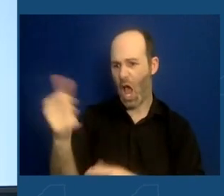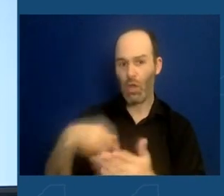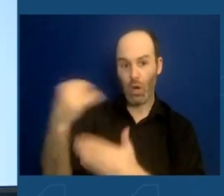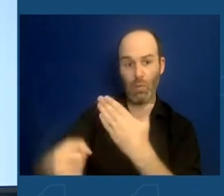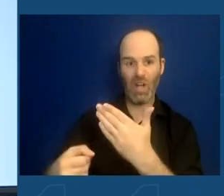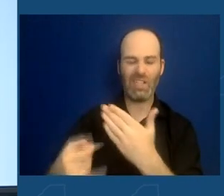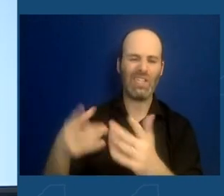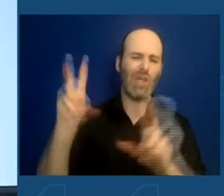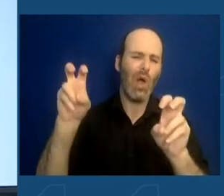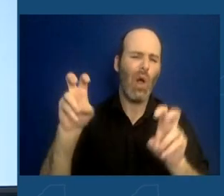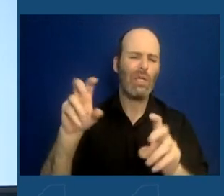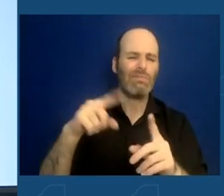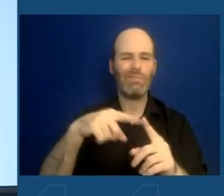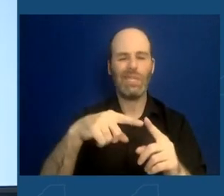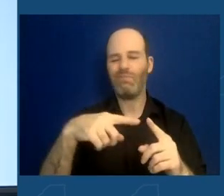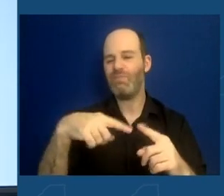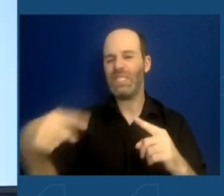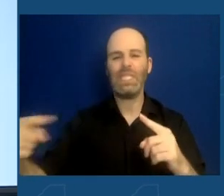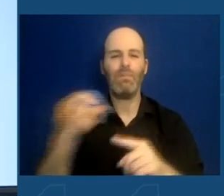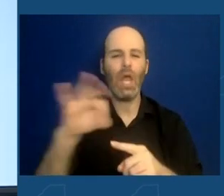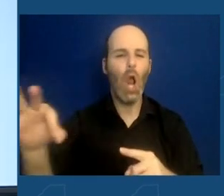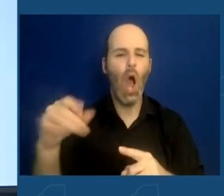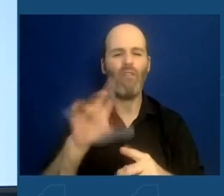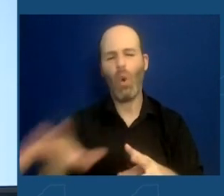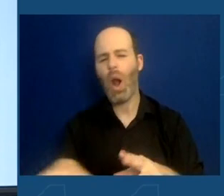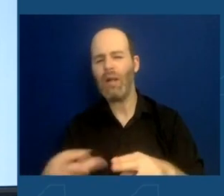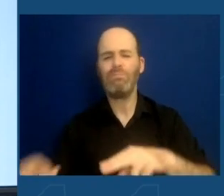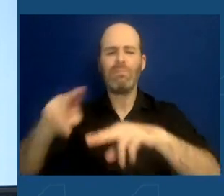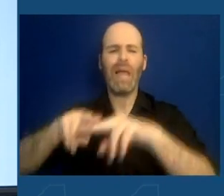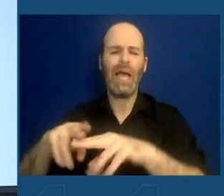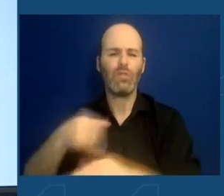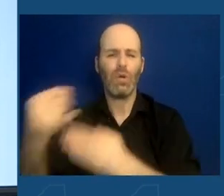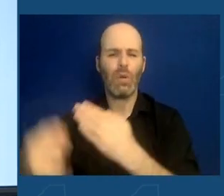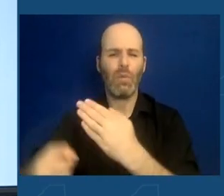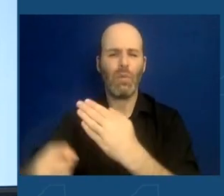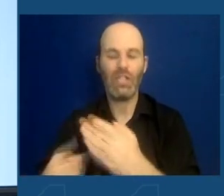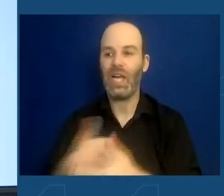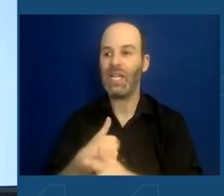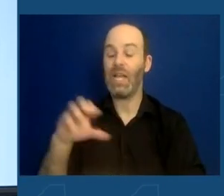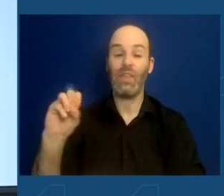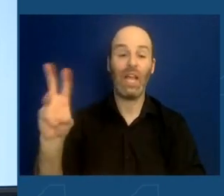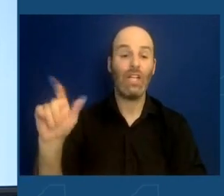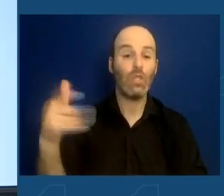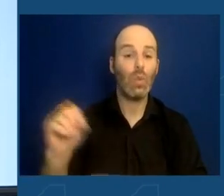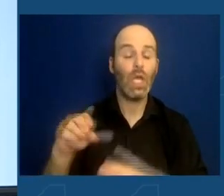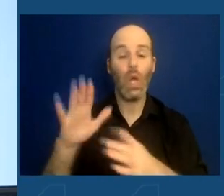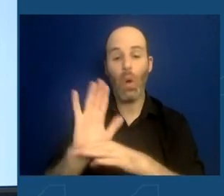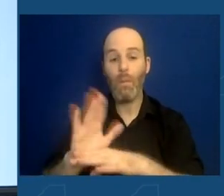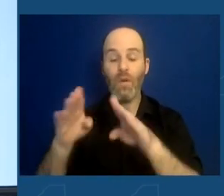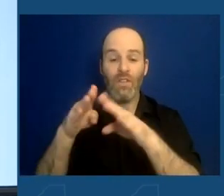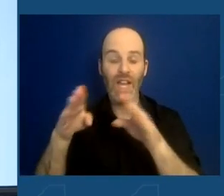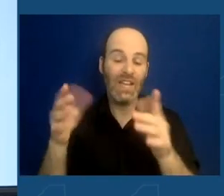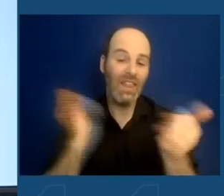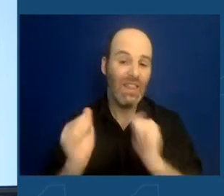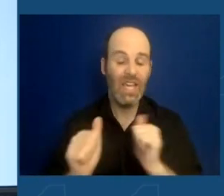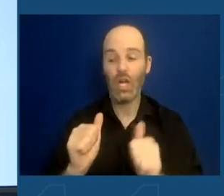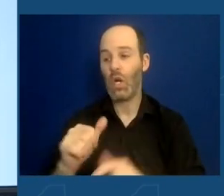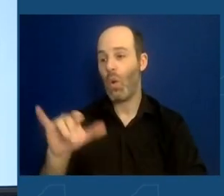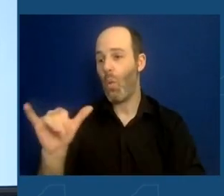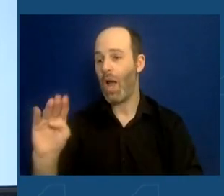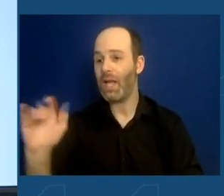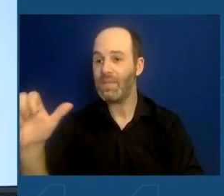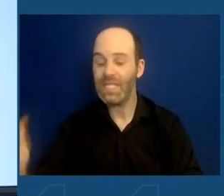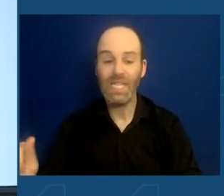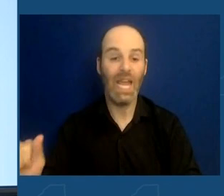or the spillover effect. These are projects like the Oswego Movie Theater, those YMCA apartments I talked about, Lock 7, and some other